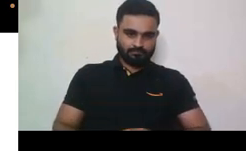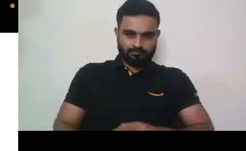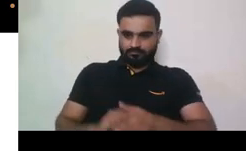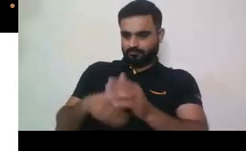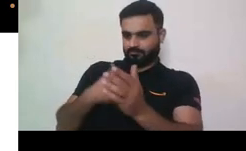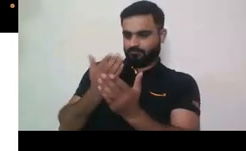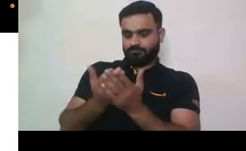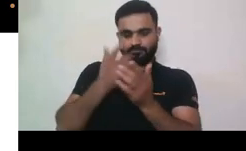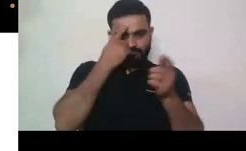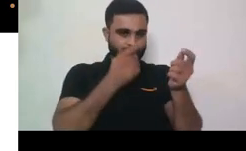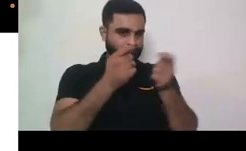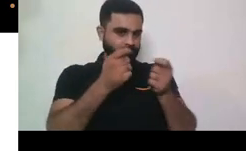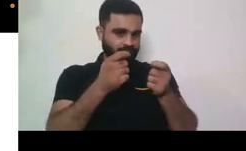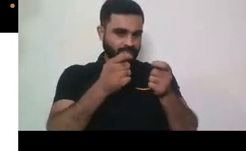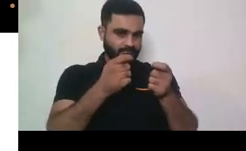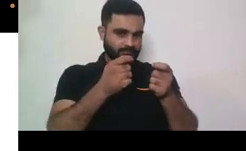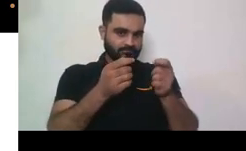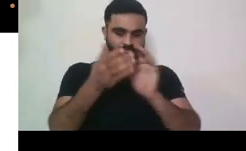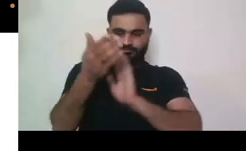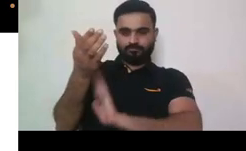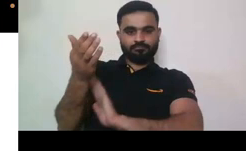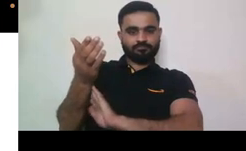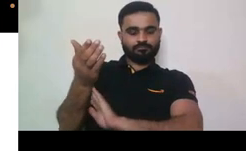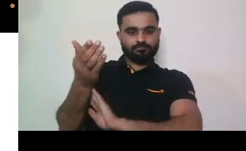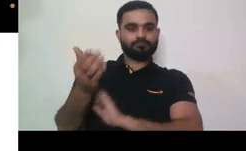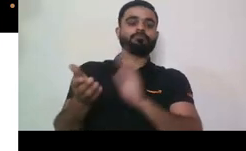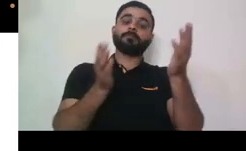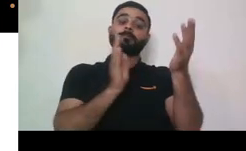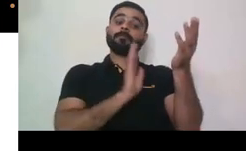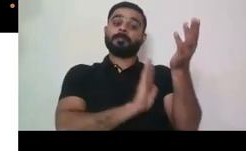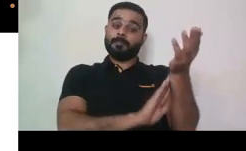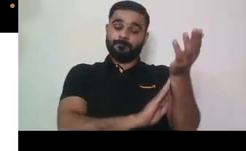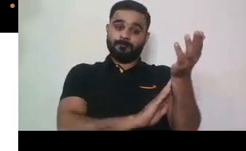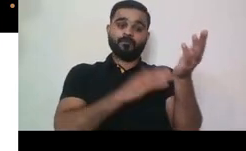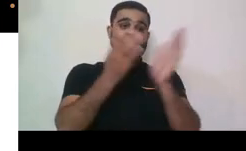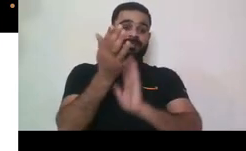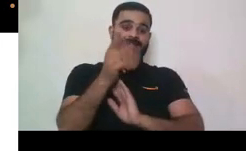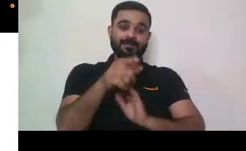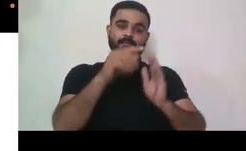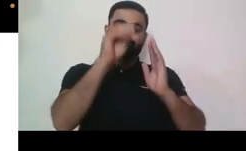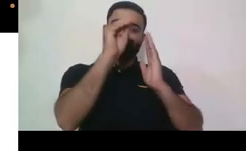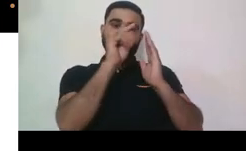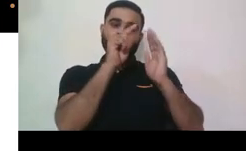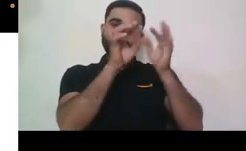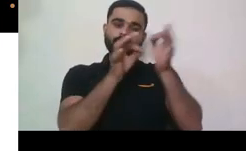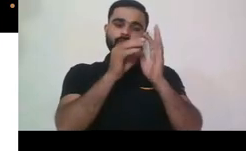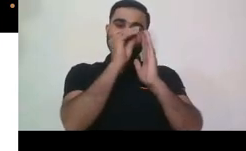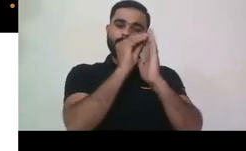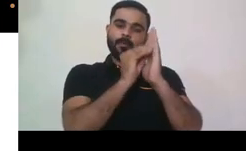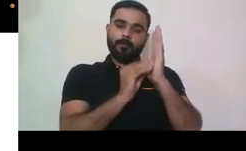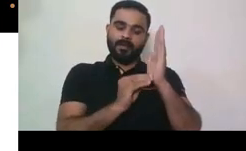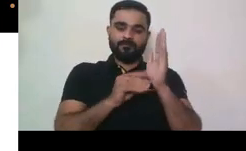participant roles terms are given at the left-hand side, and on the right-hand side of your screen, the descriptions are given. You have to match the terms with